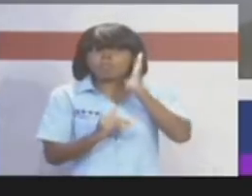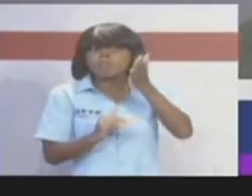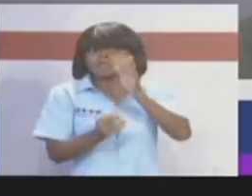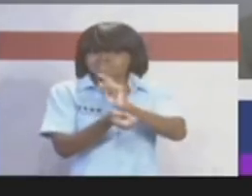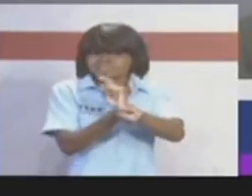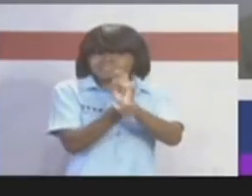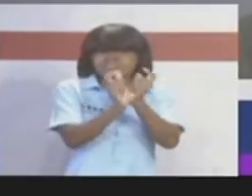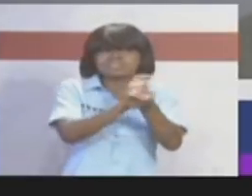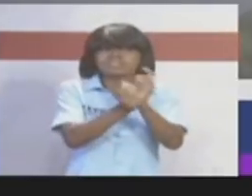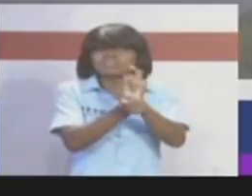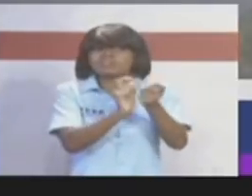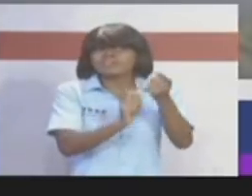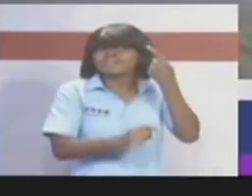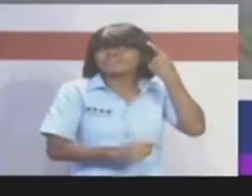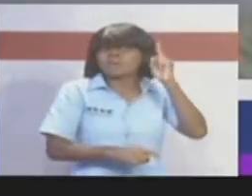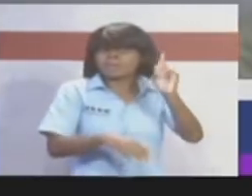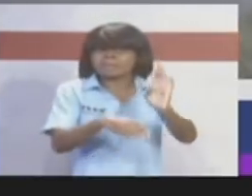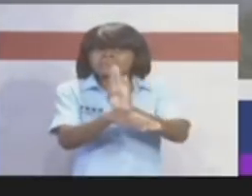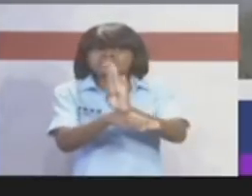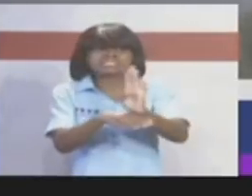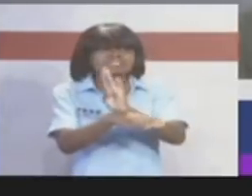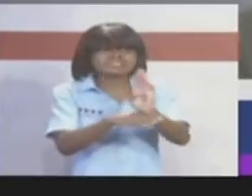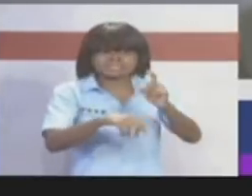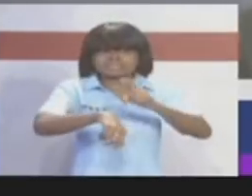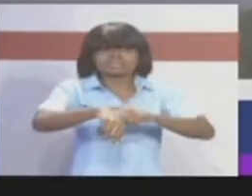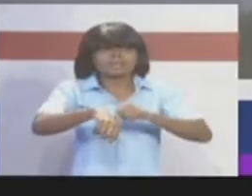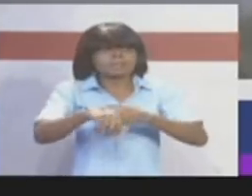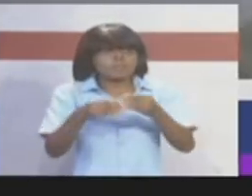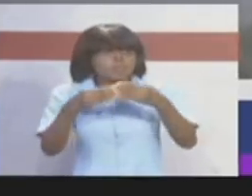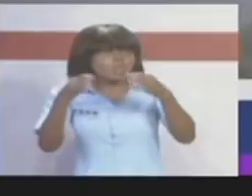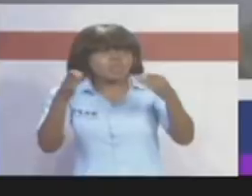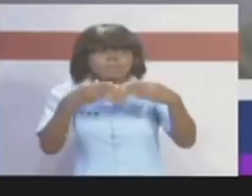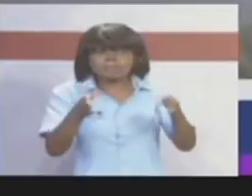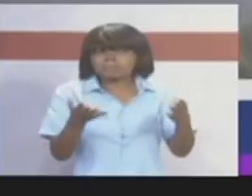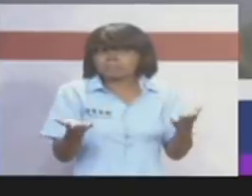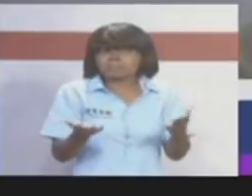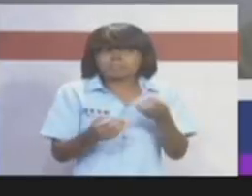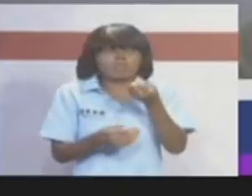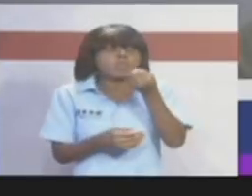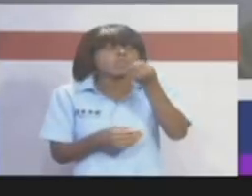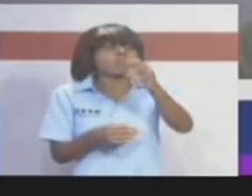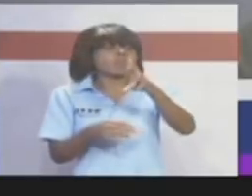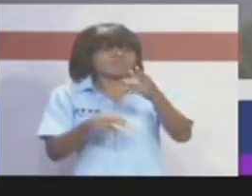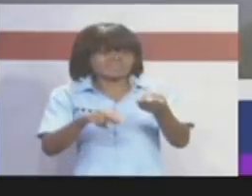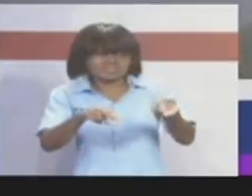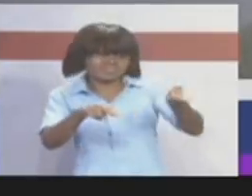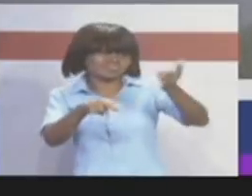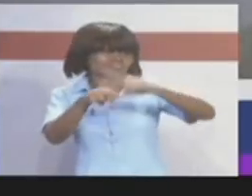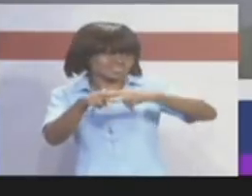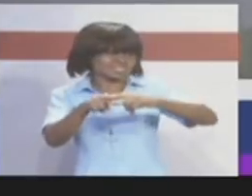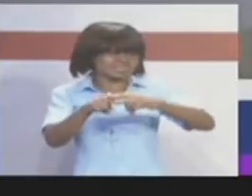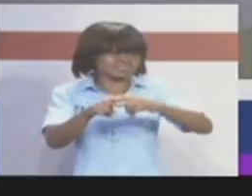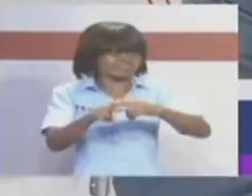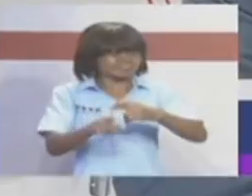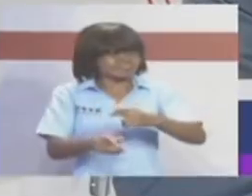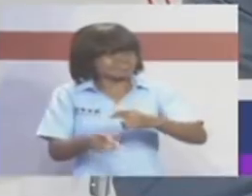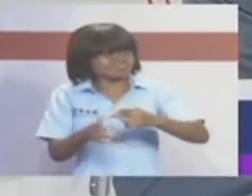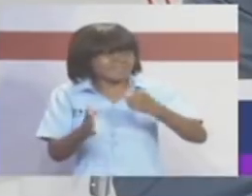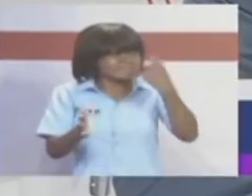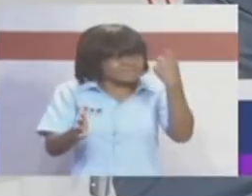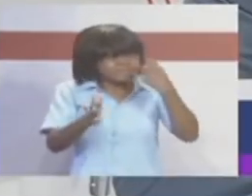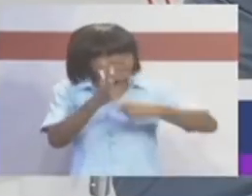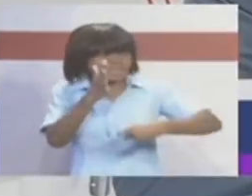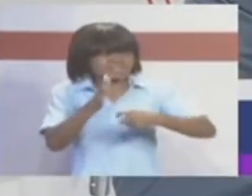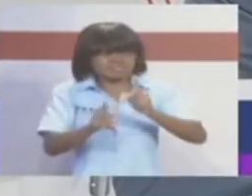businesses, increased fines, or anything like that, or we just kind of go with the same model that we've been using before? So